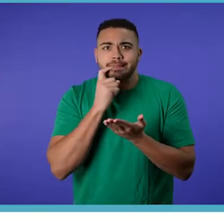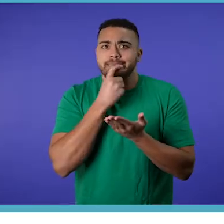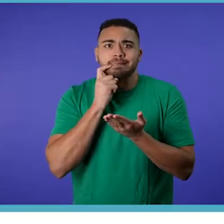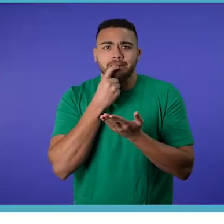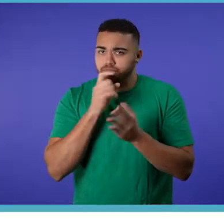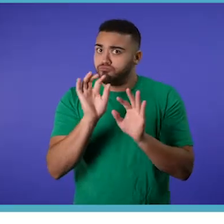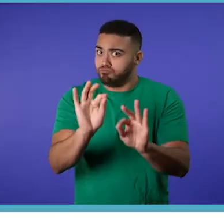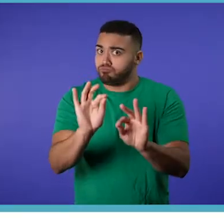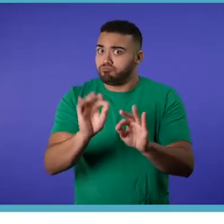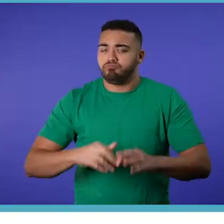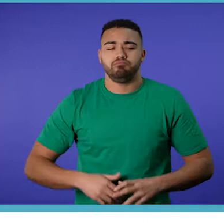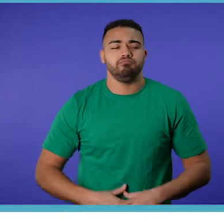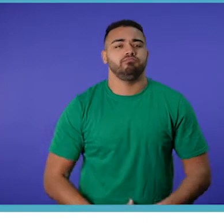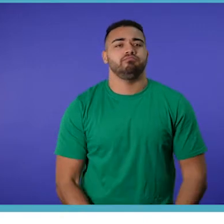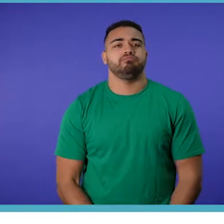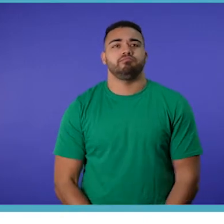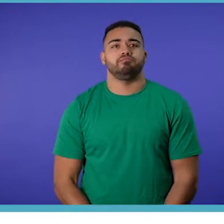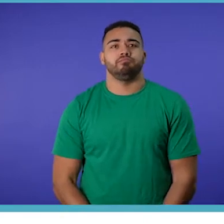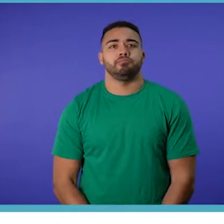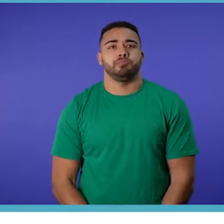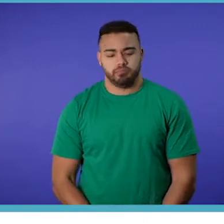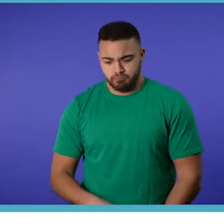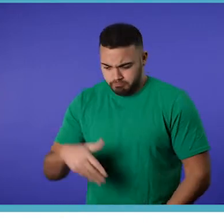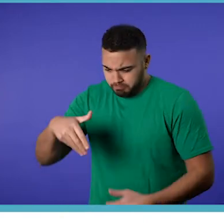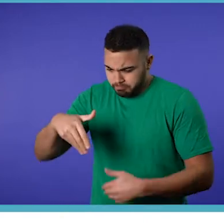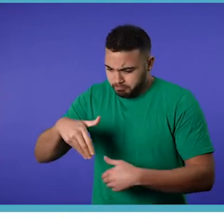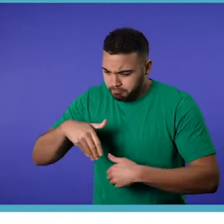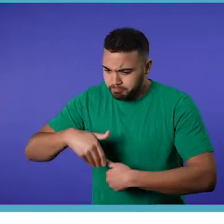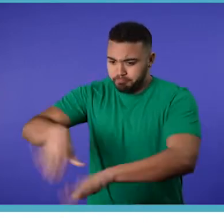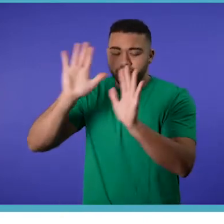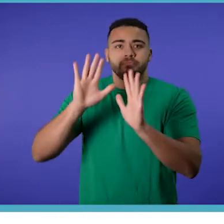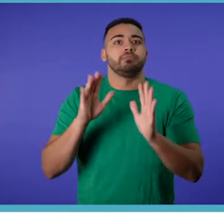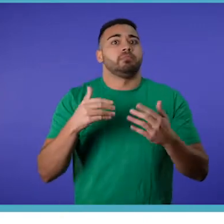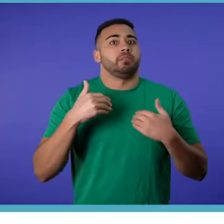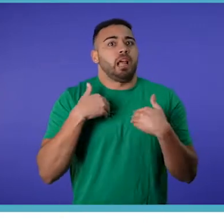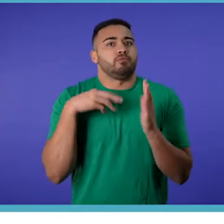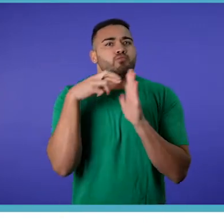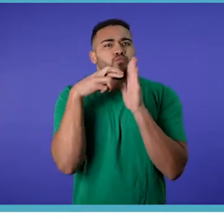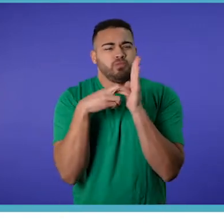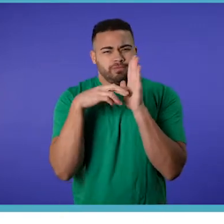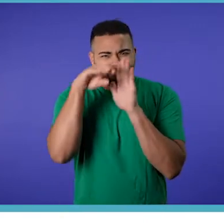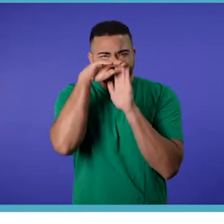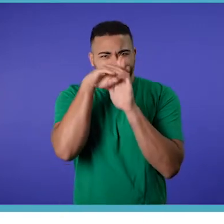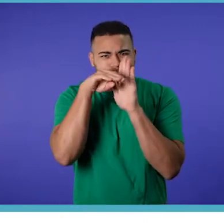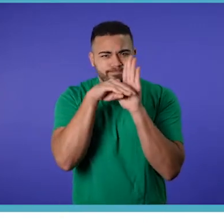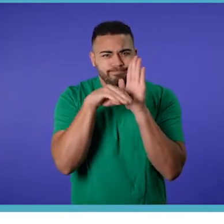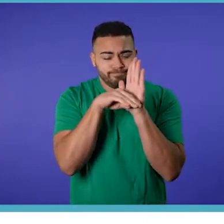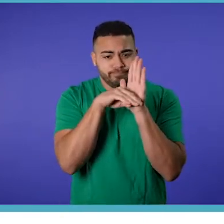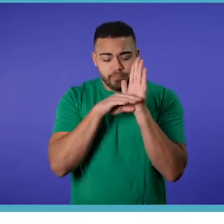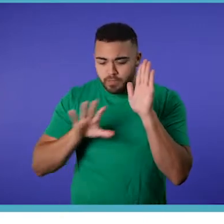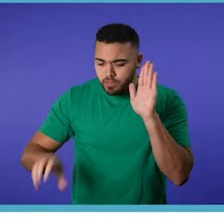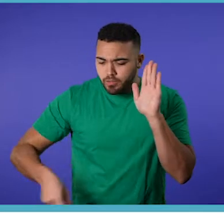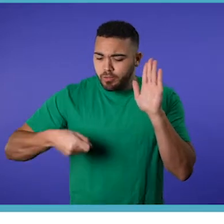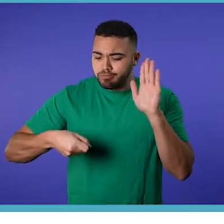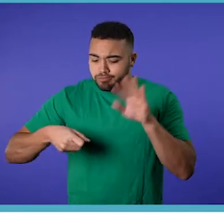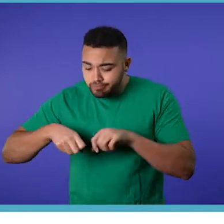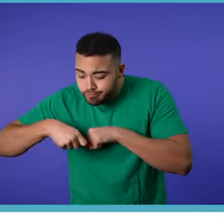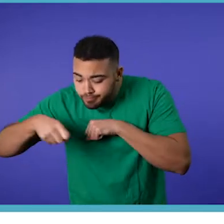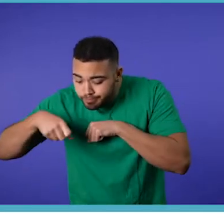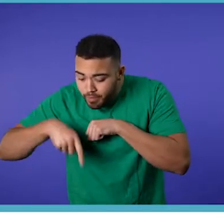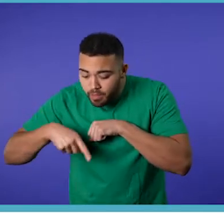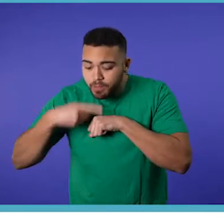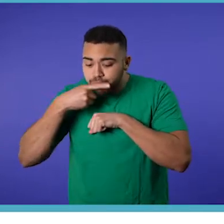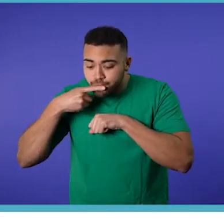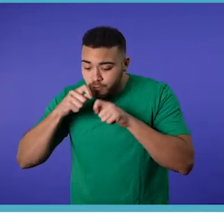She sent Tyler home with a list of rules, a brush, and a bag of flossing tools. "This is it," thought